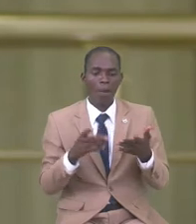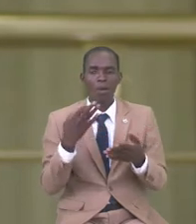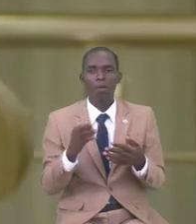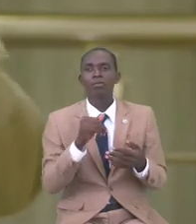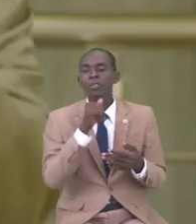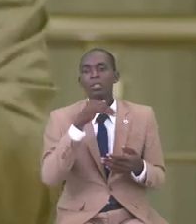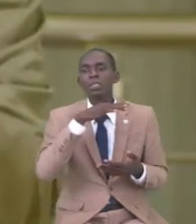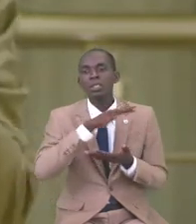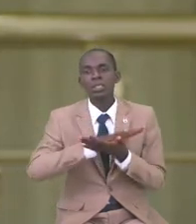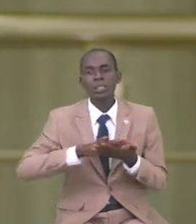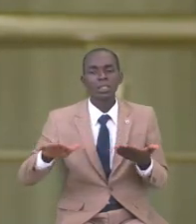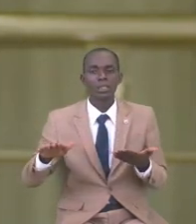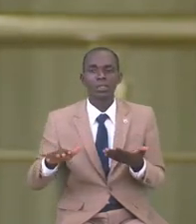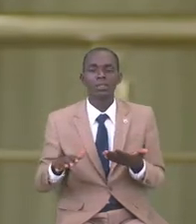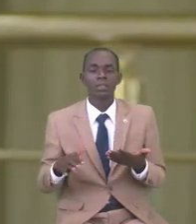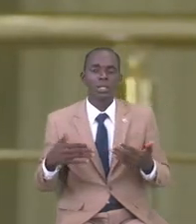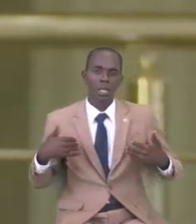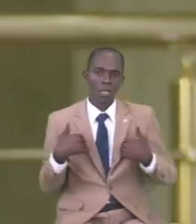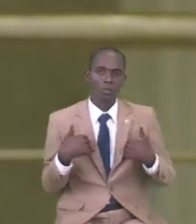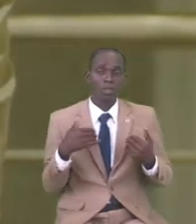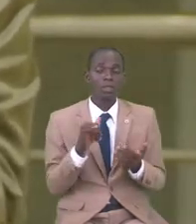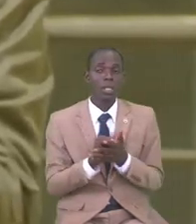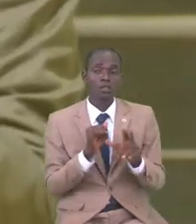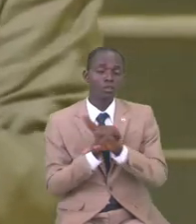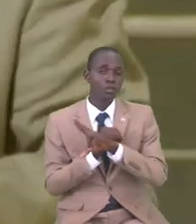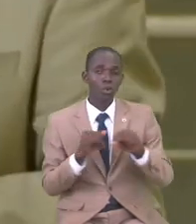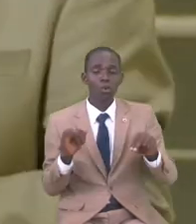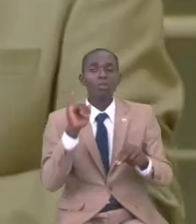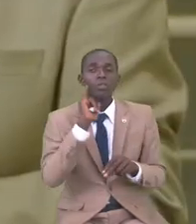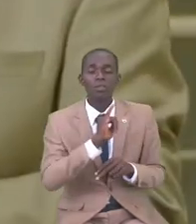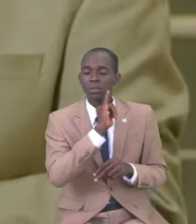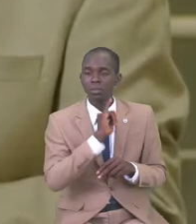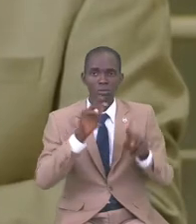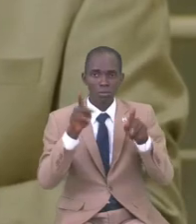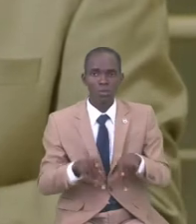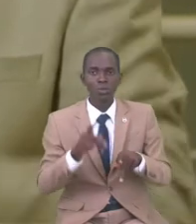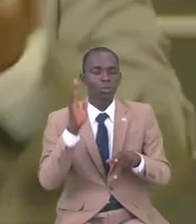animals, that no Israelite should eat raven,